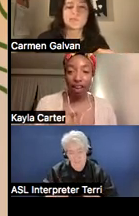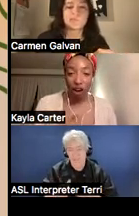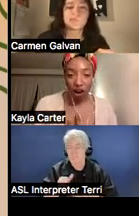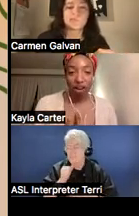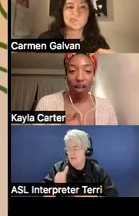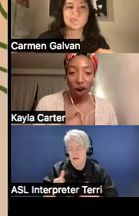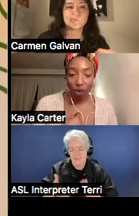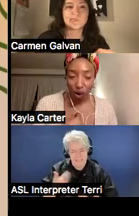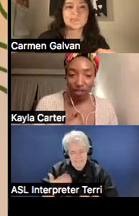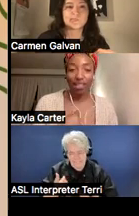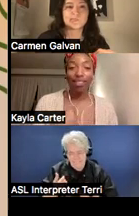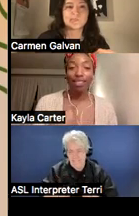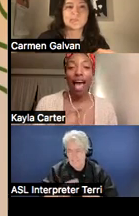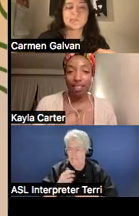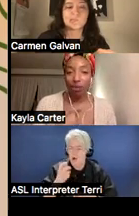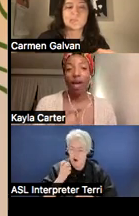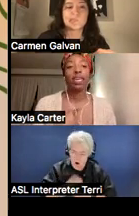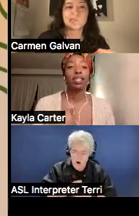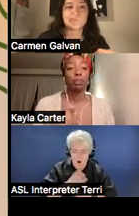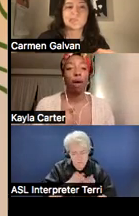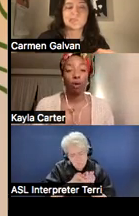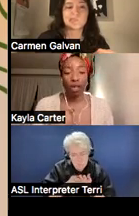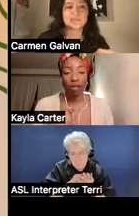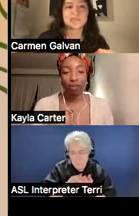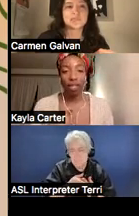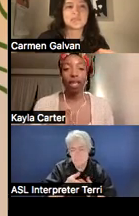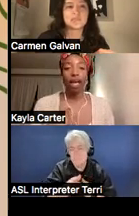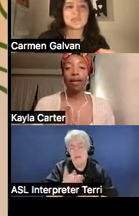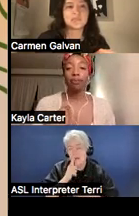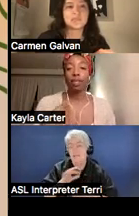very hard, hard process, and that's why it is about grief.